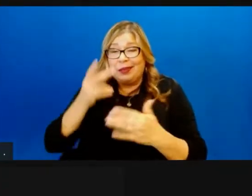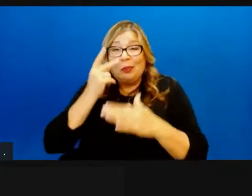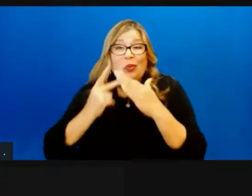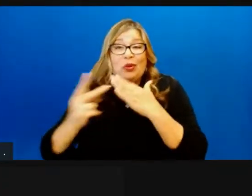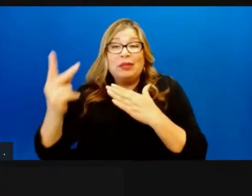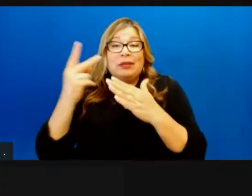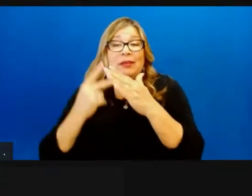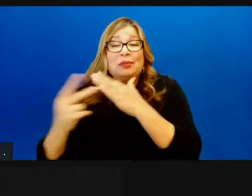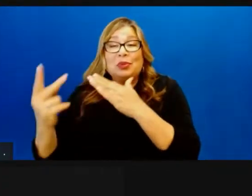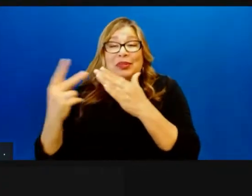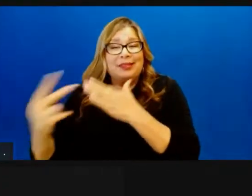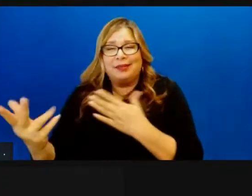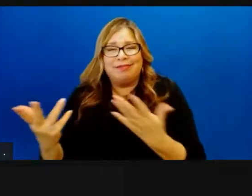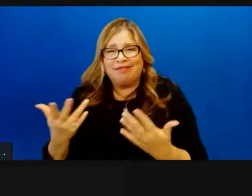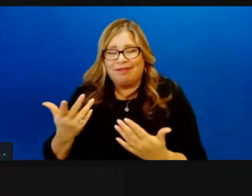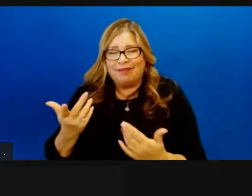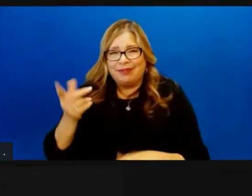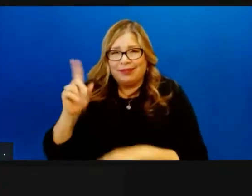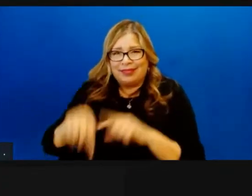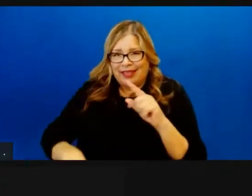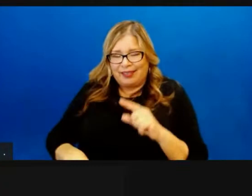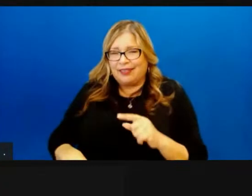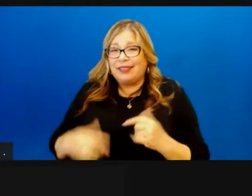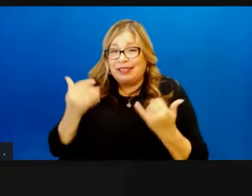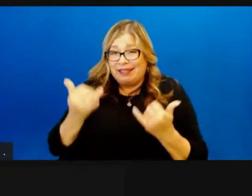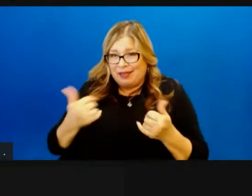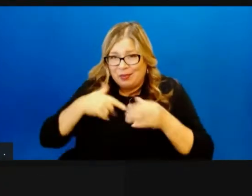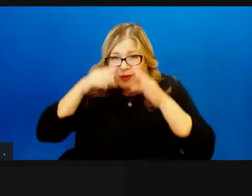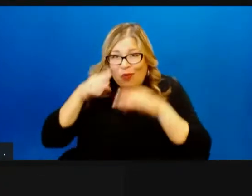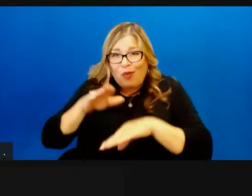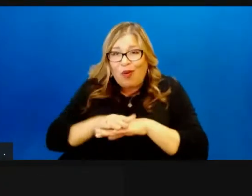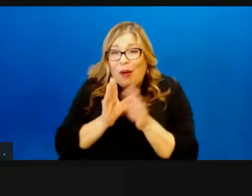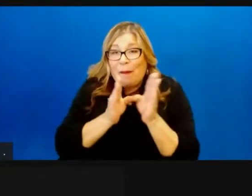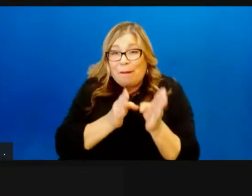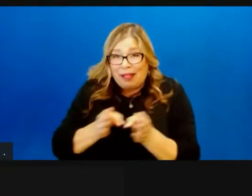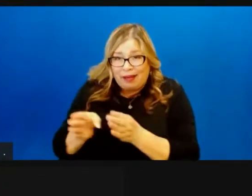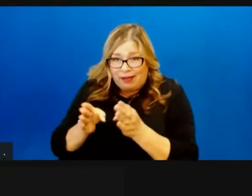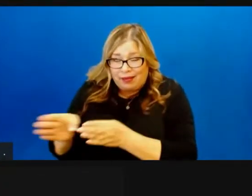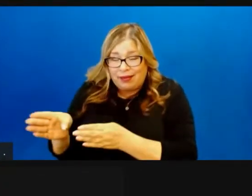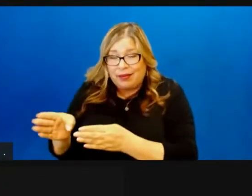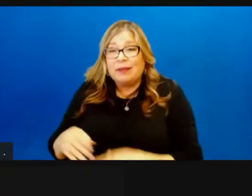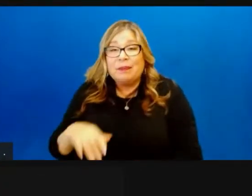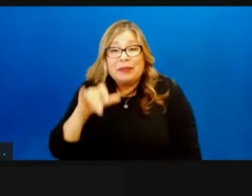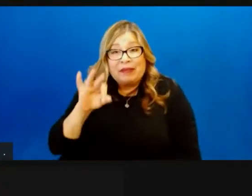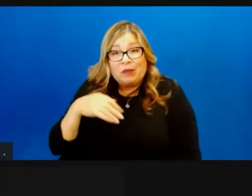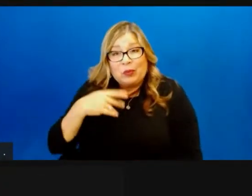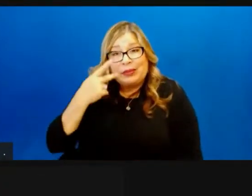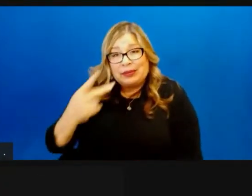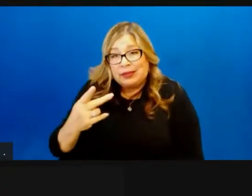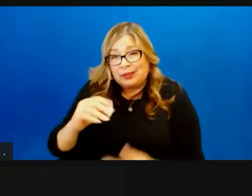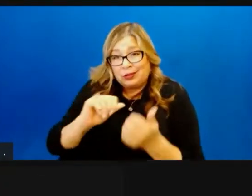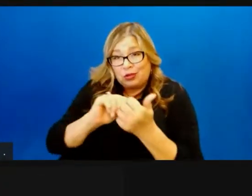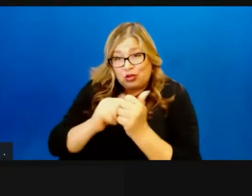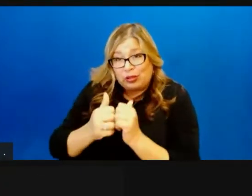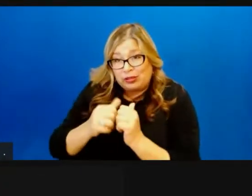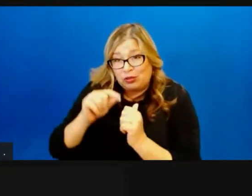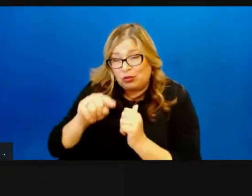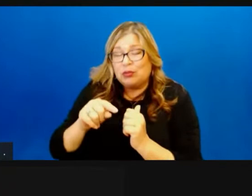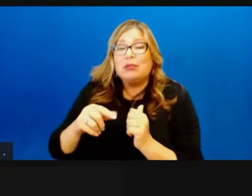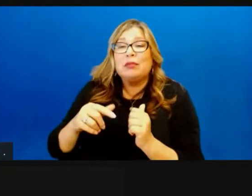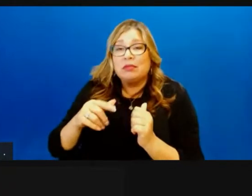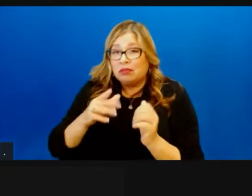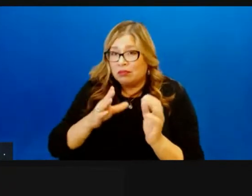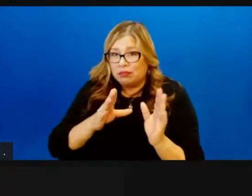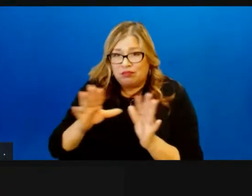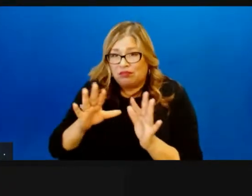thinking about what happens if we do see something change, and are we going to be ready? So I